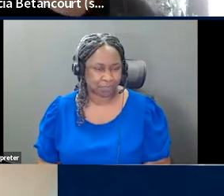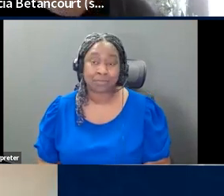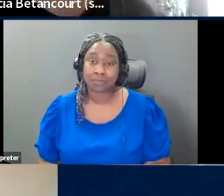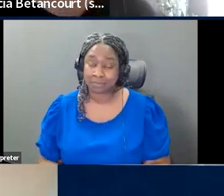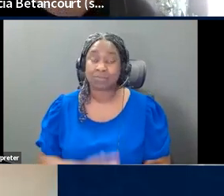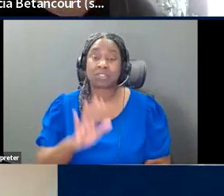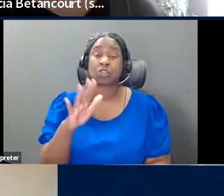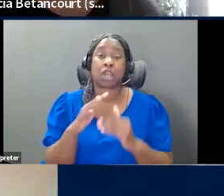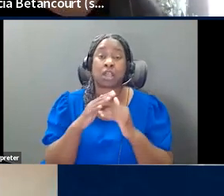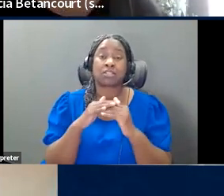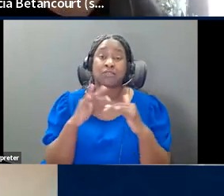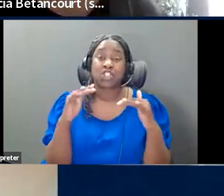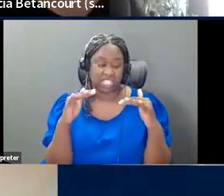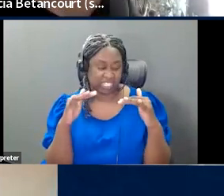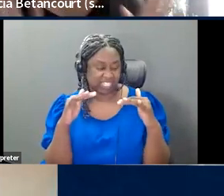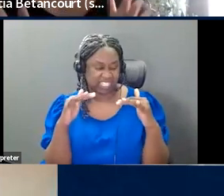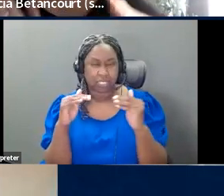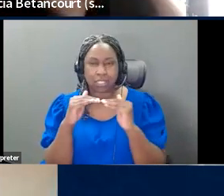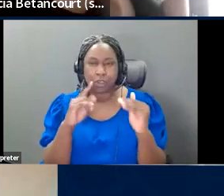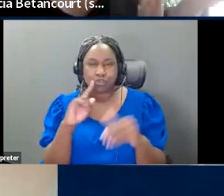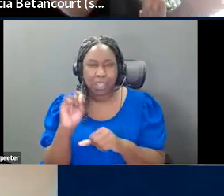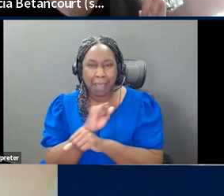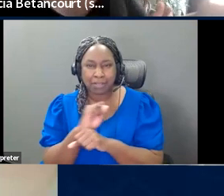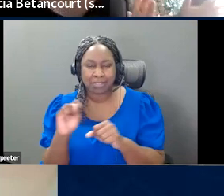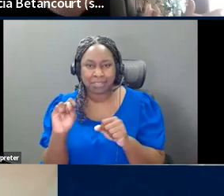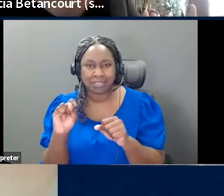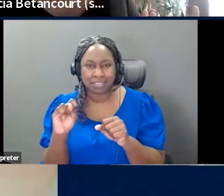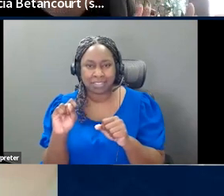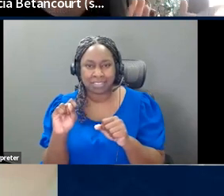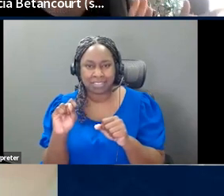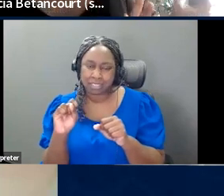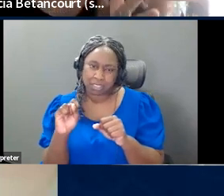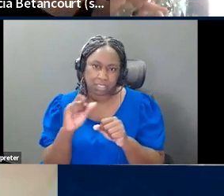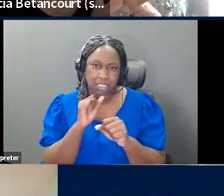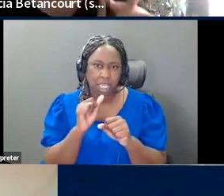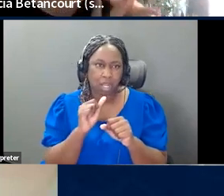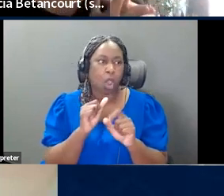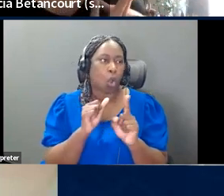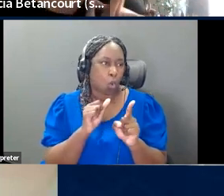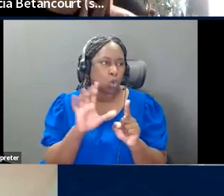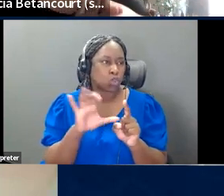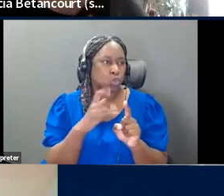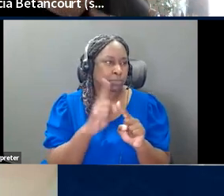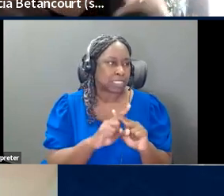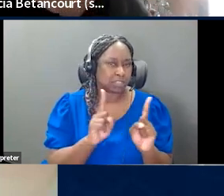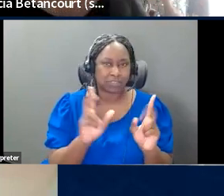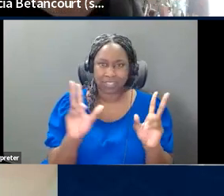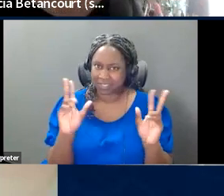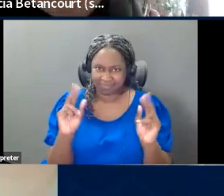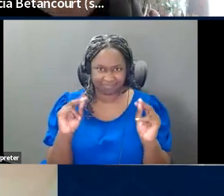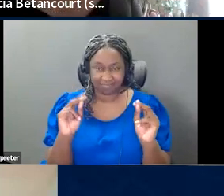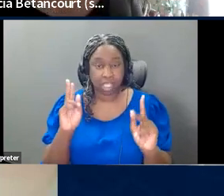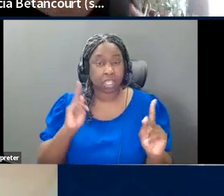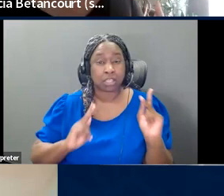So diversity is reality. It's not some different thing we need to do. Humanity is